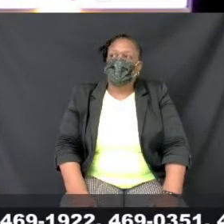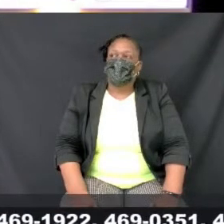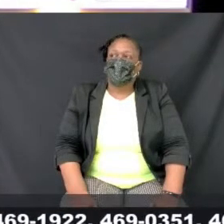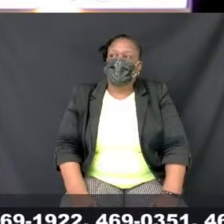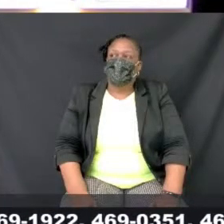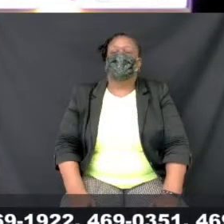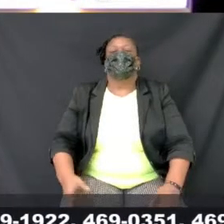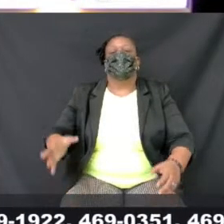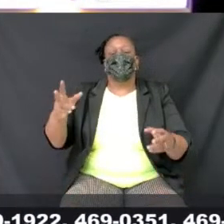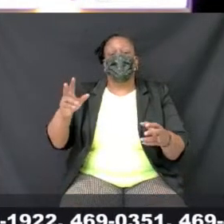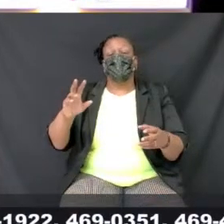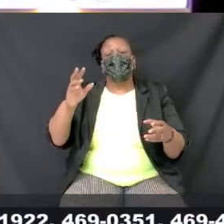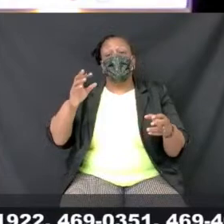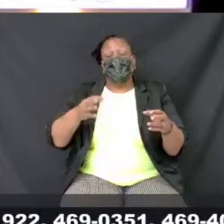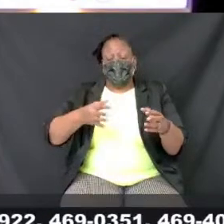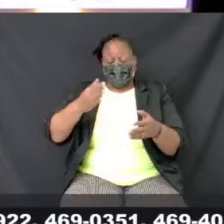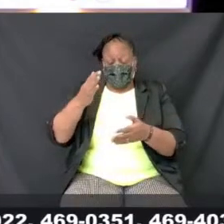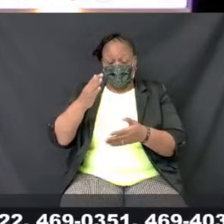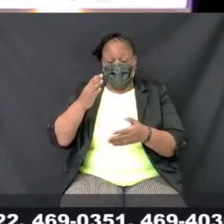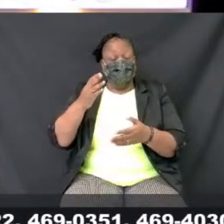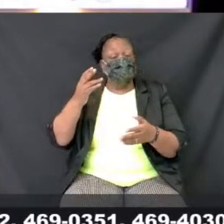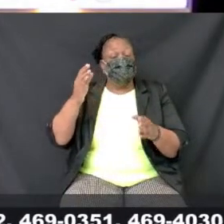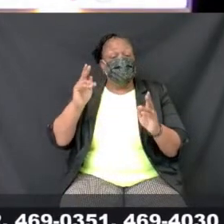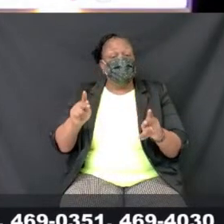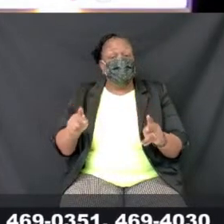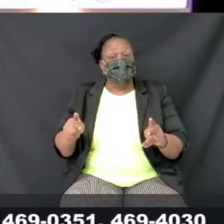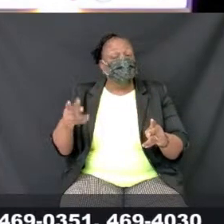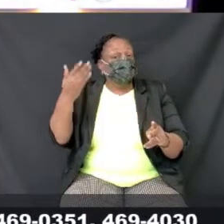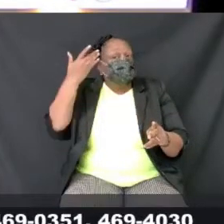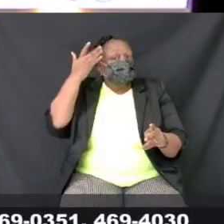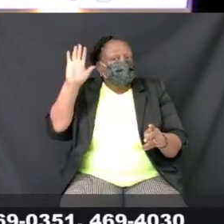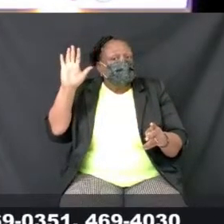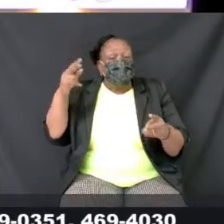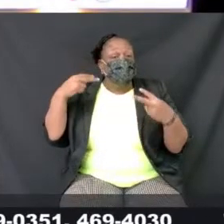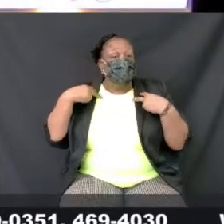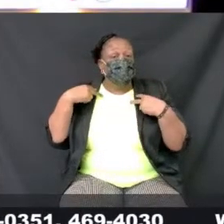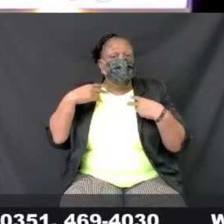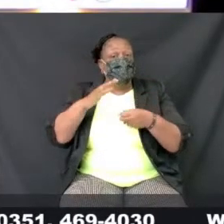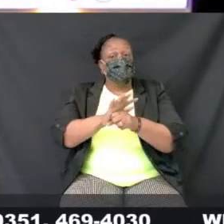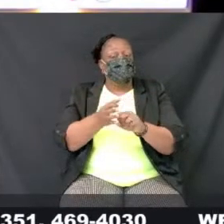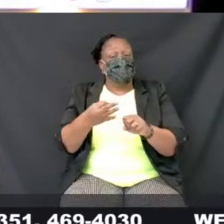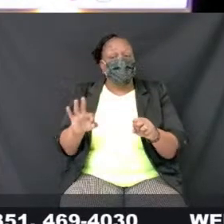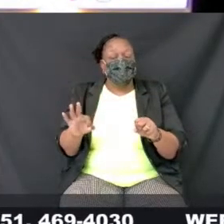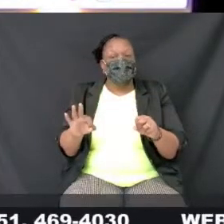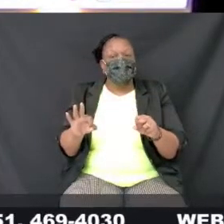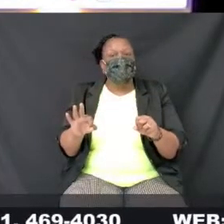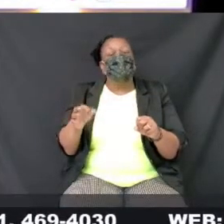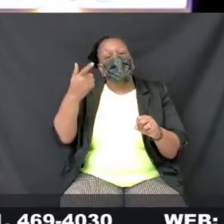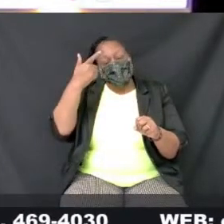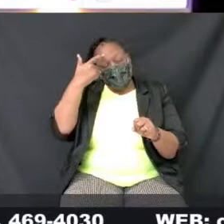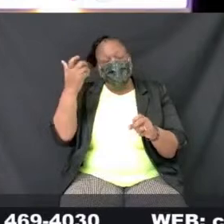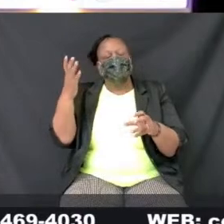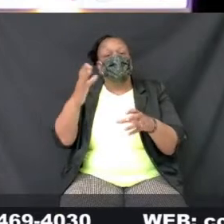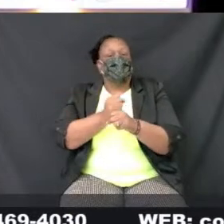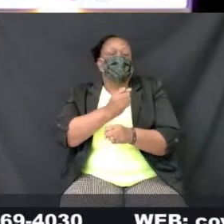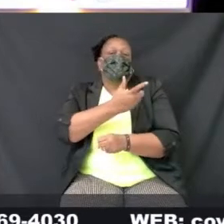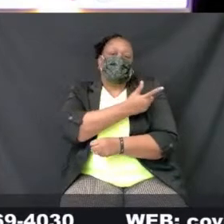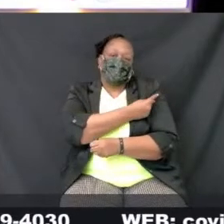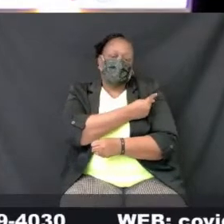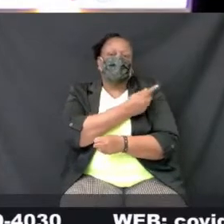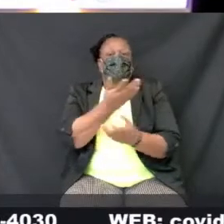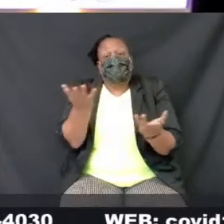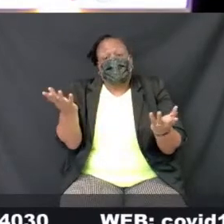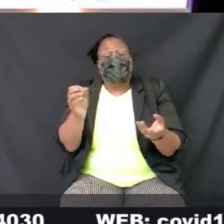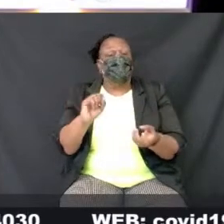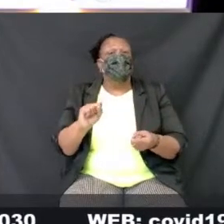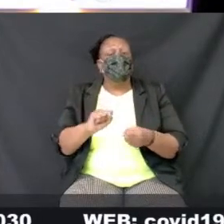the fact that you are positive and you didn't even know, and that you are totally asymptomatic, shows that the vaccine works. And so